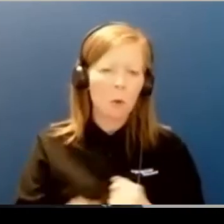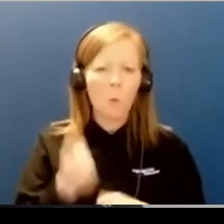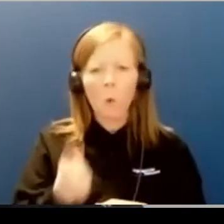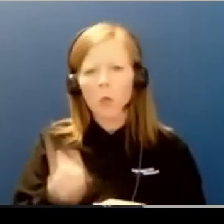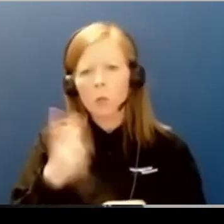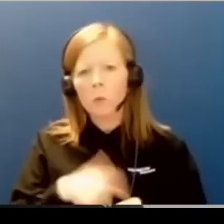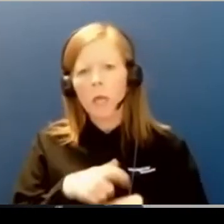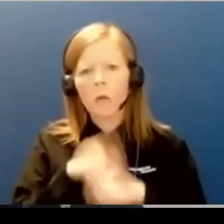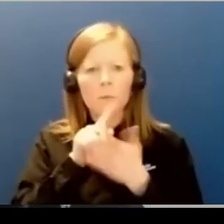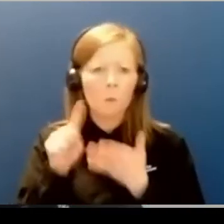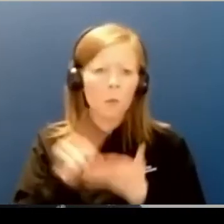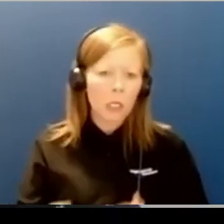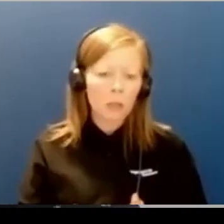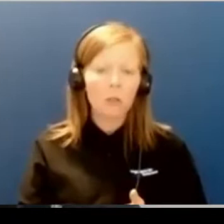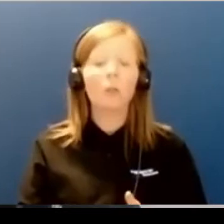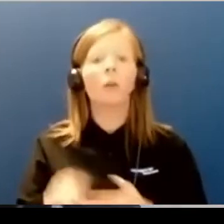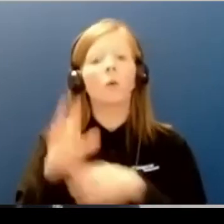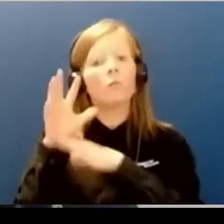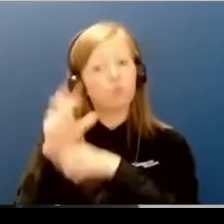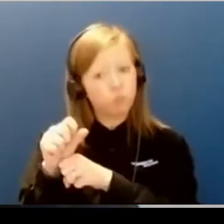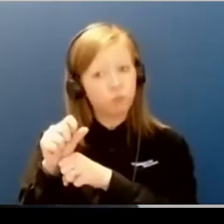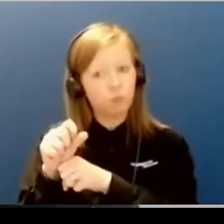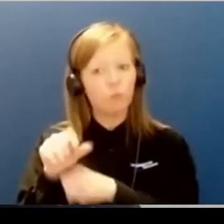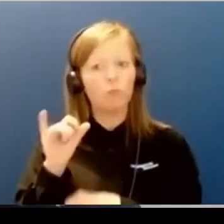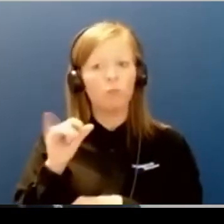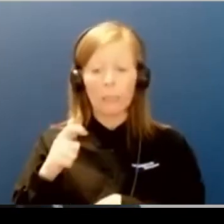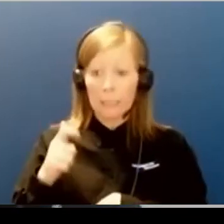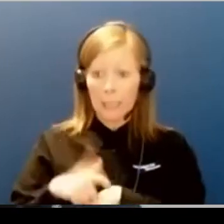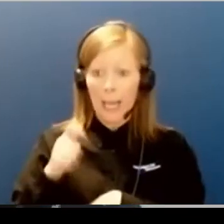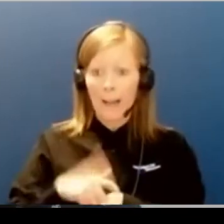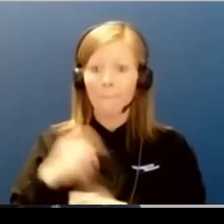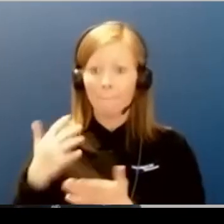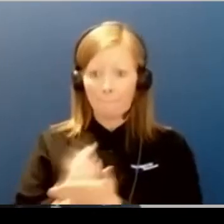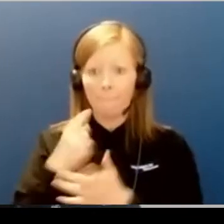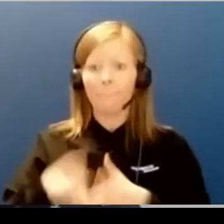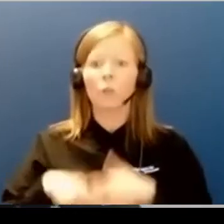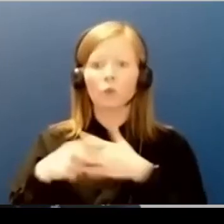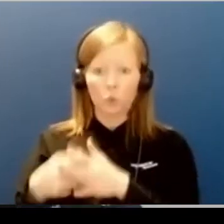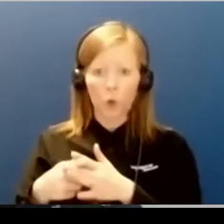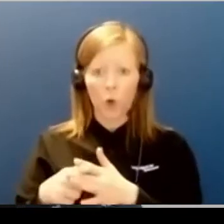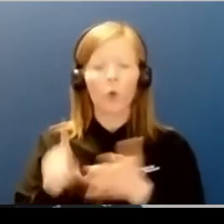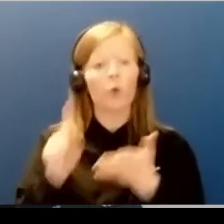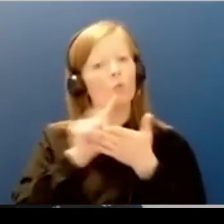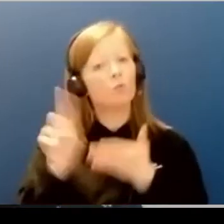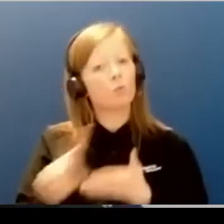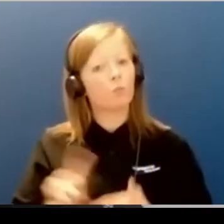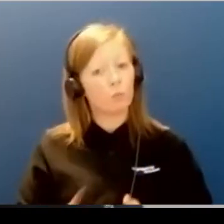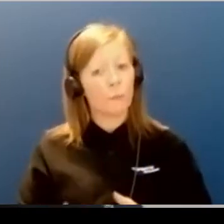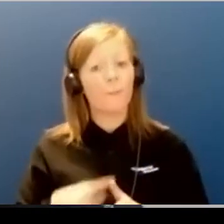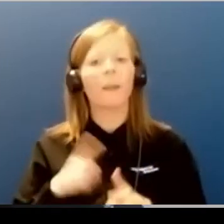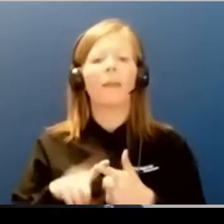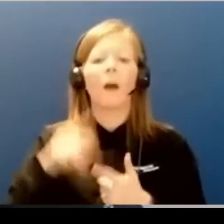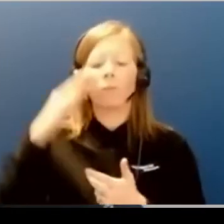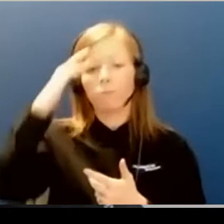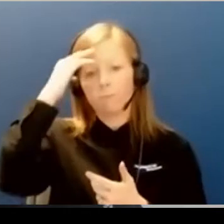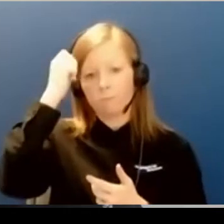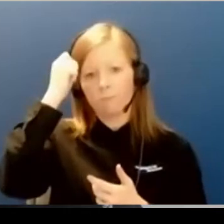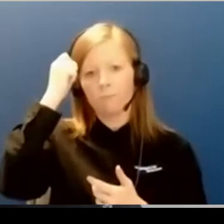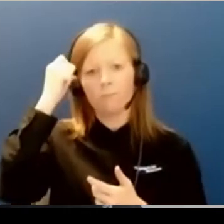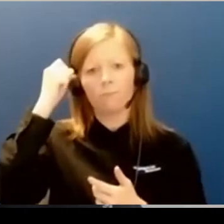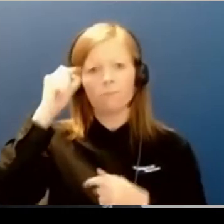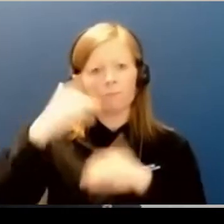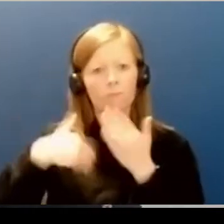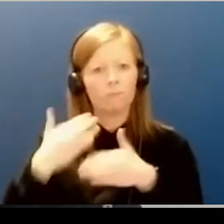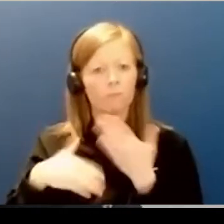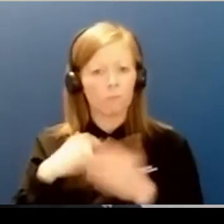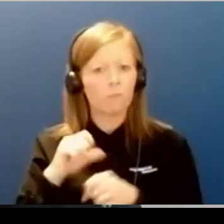week to build a habit, so that by the time you actually have to start doing it weekly, you already have something to work